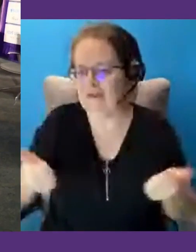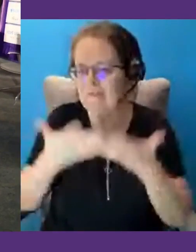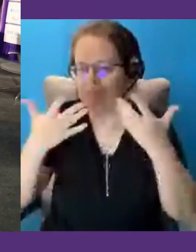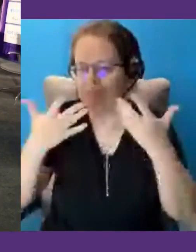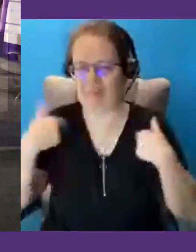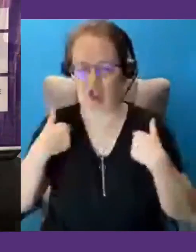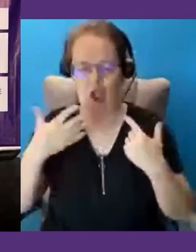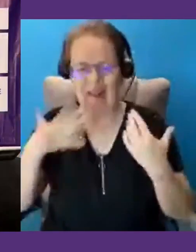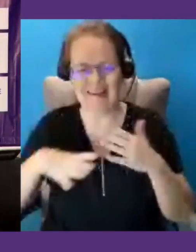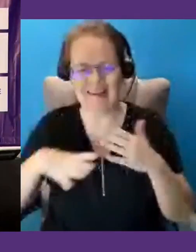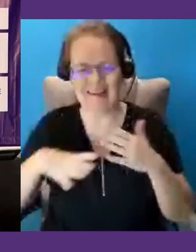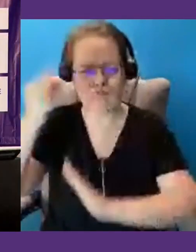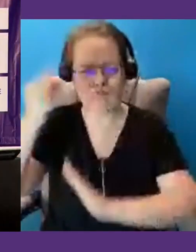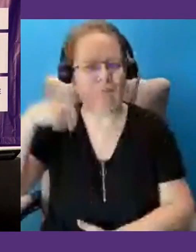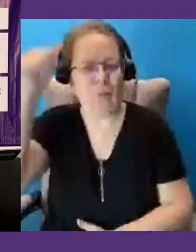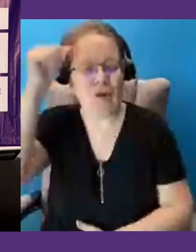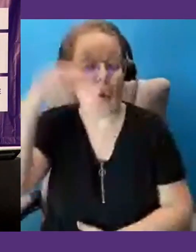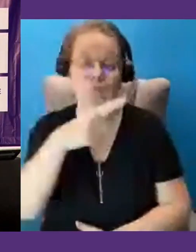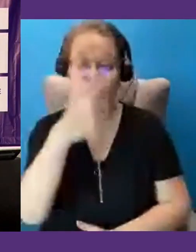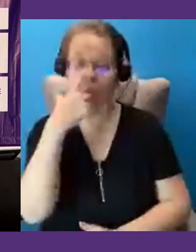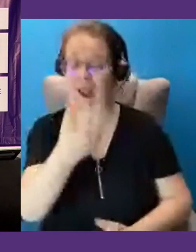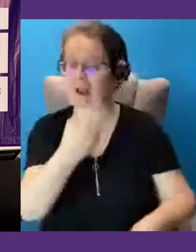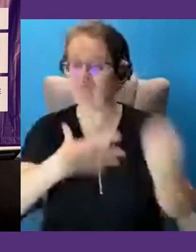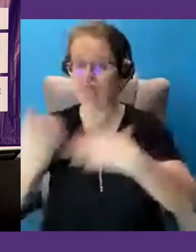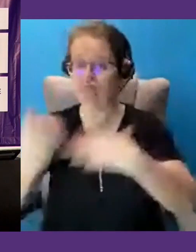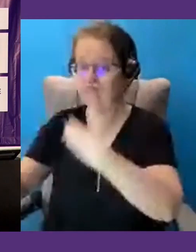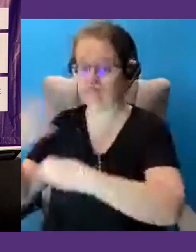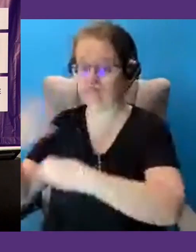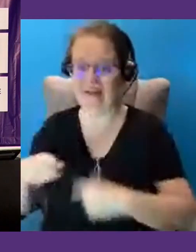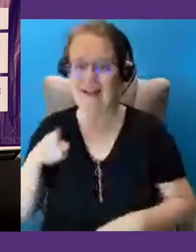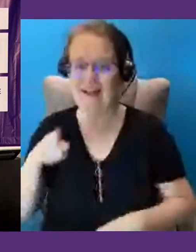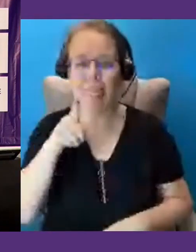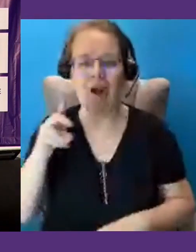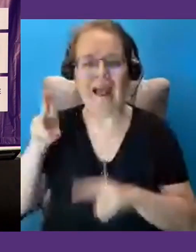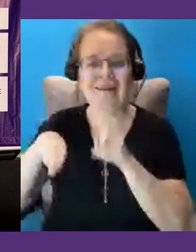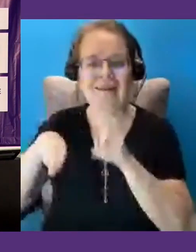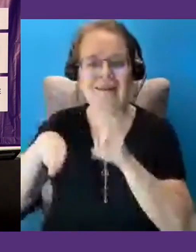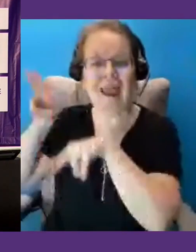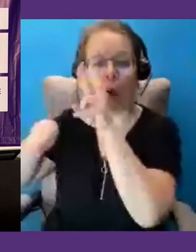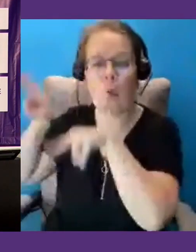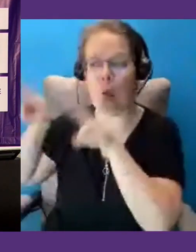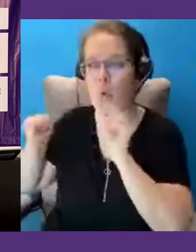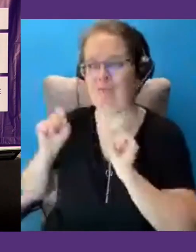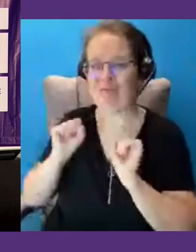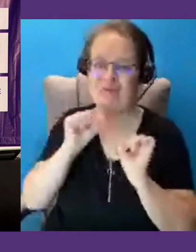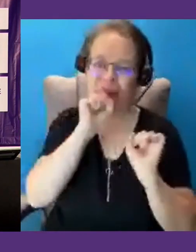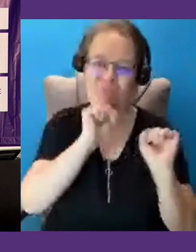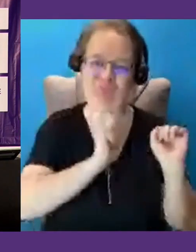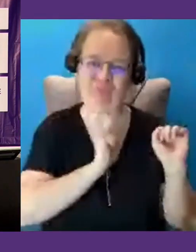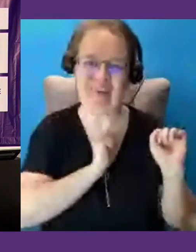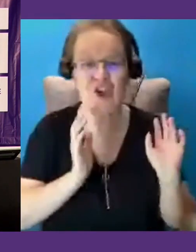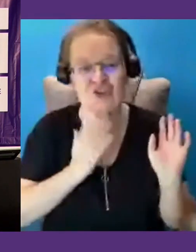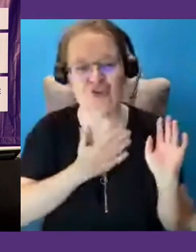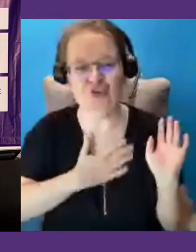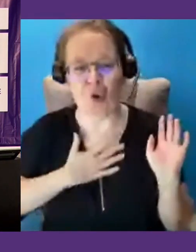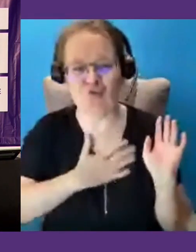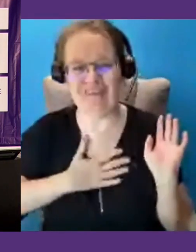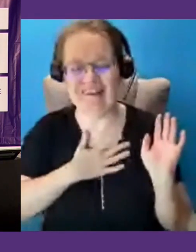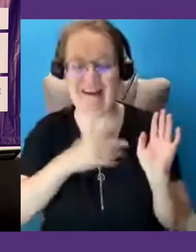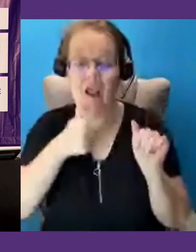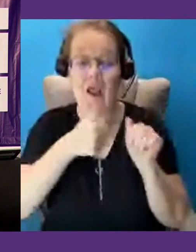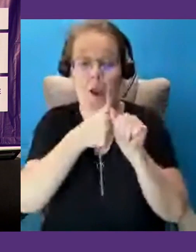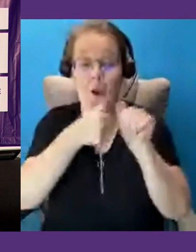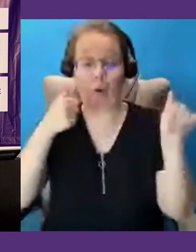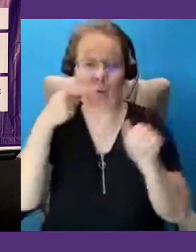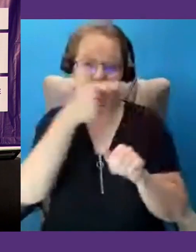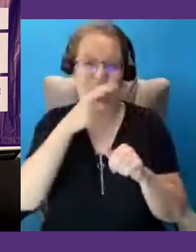improve. Unfortunately, there's nothing we can do about the decor, I'm told. So corporate chic is very pre-pandemic, but unfortunately